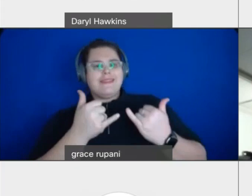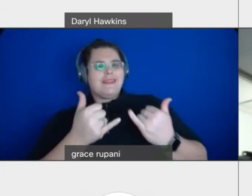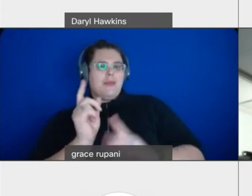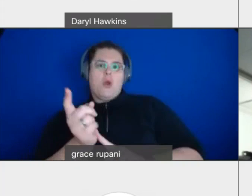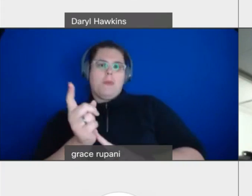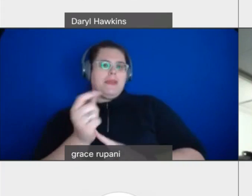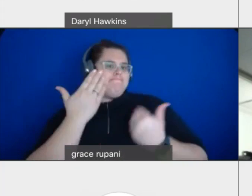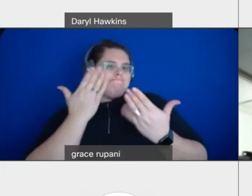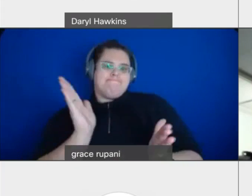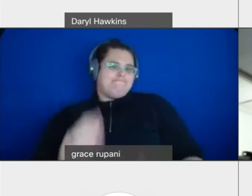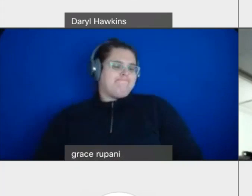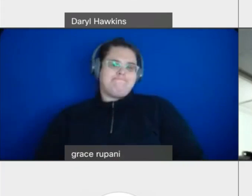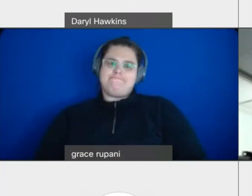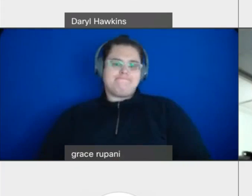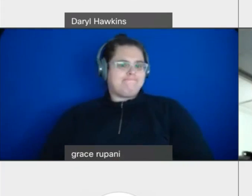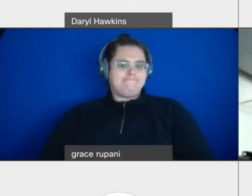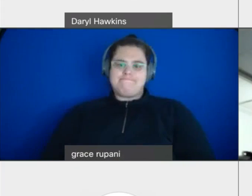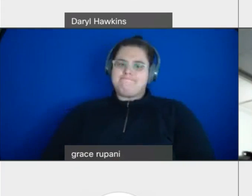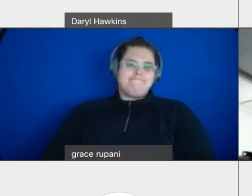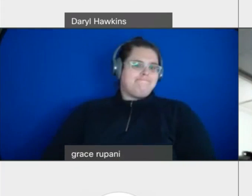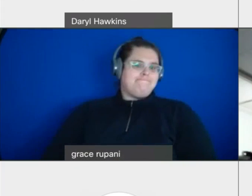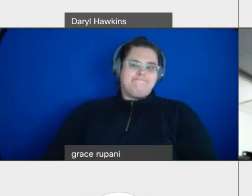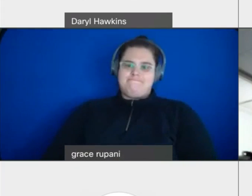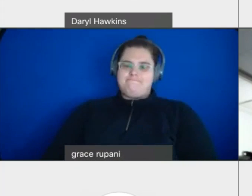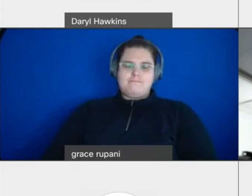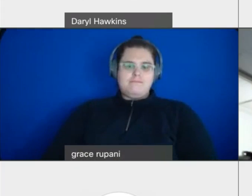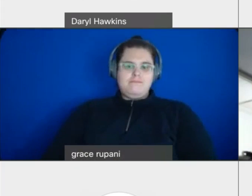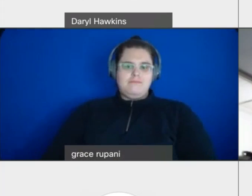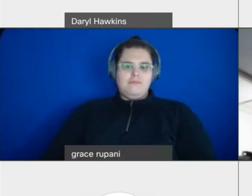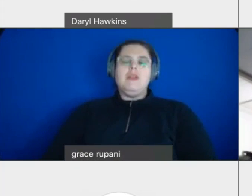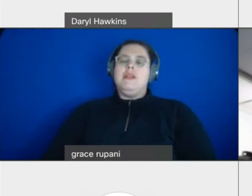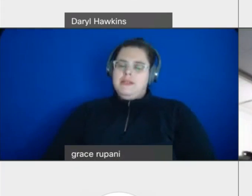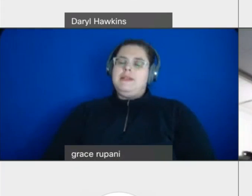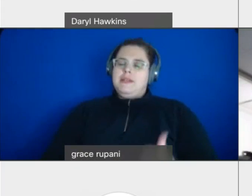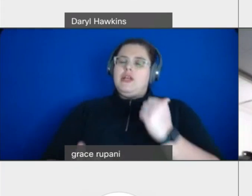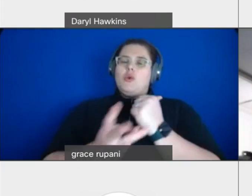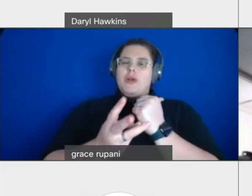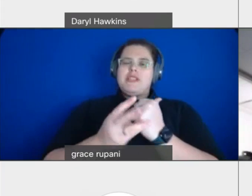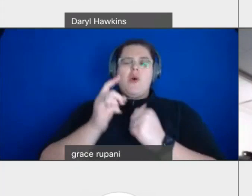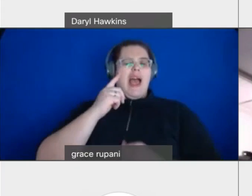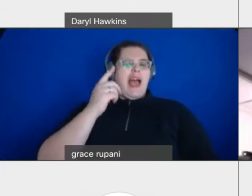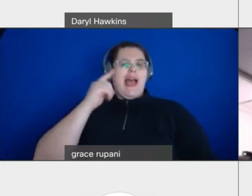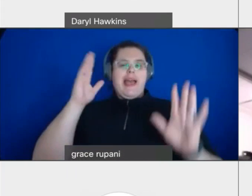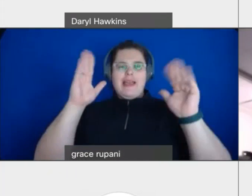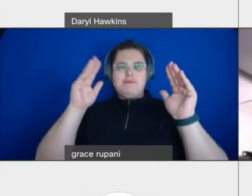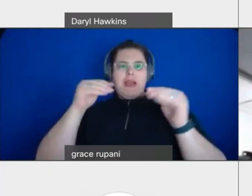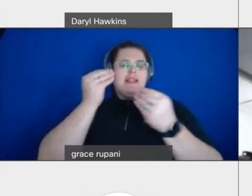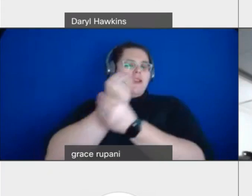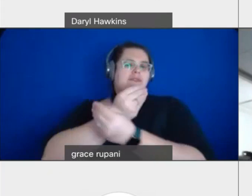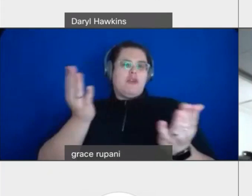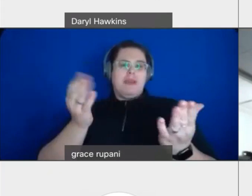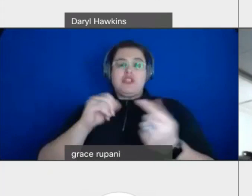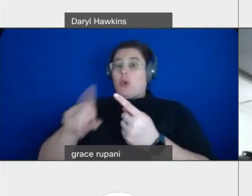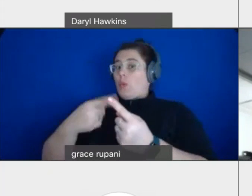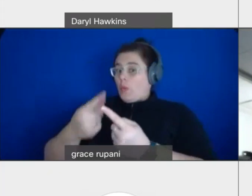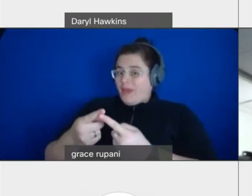moment. I would suspect that would be information that would be readily available to the public as it comes